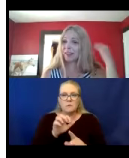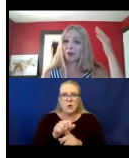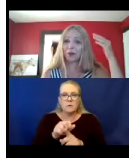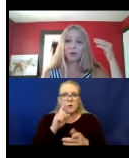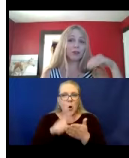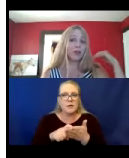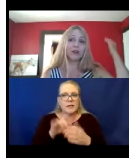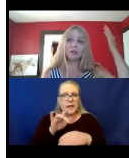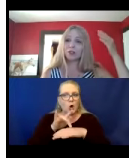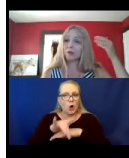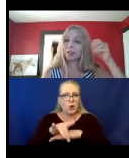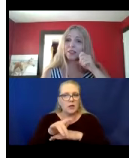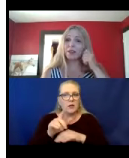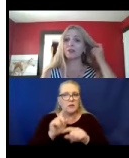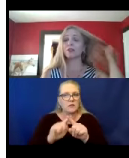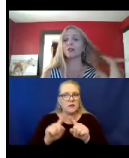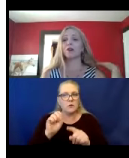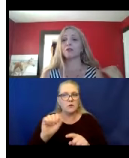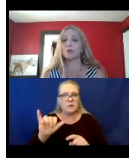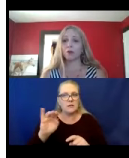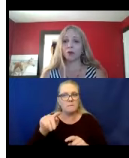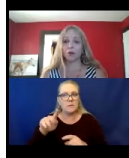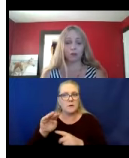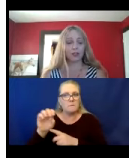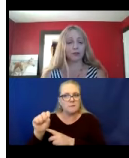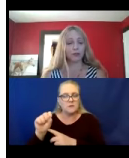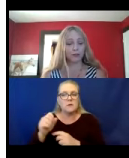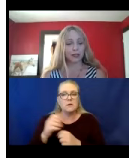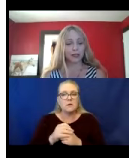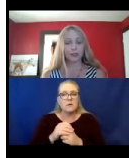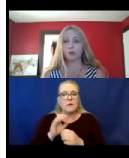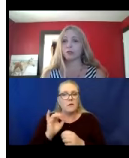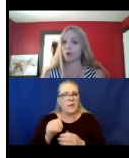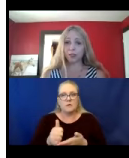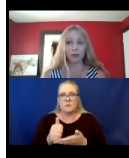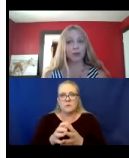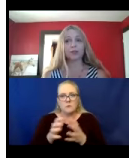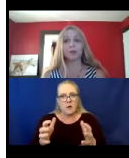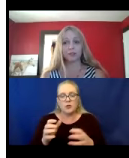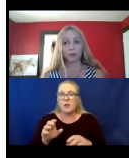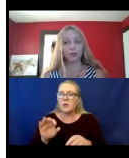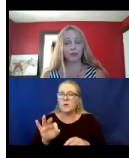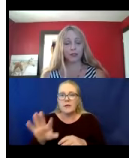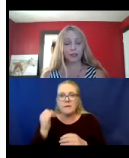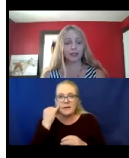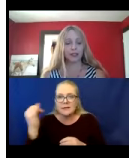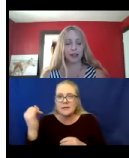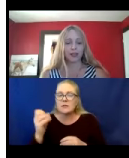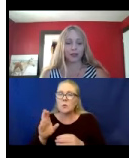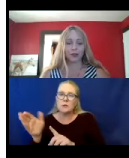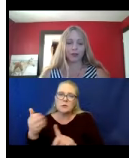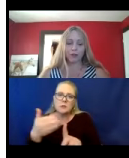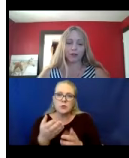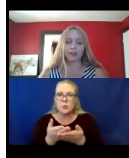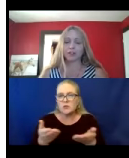you're, again, knowing what those are and you're cueing into those, and you can offer support or resources or ideas or direct people to places where those exist,